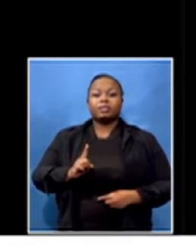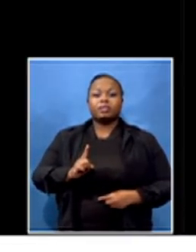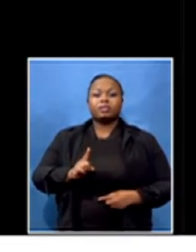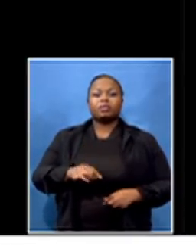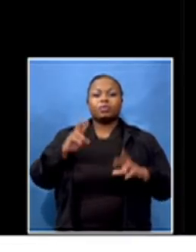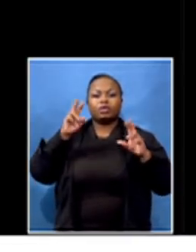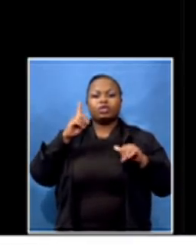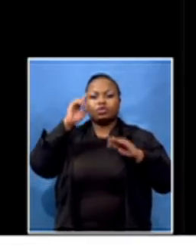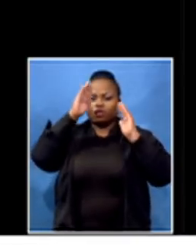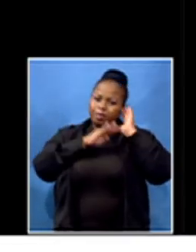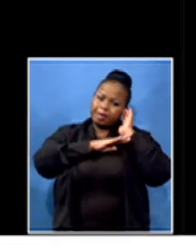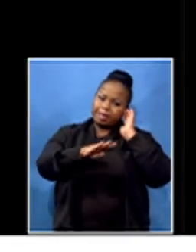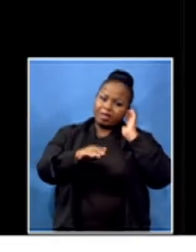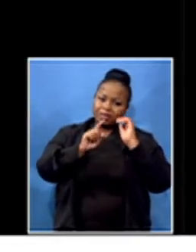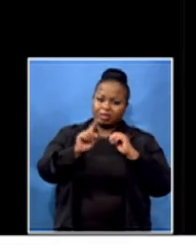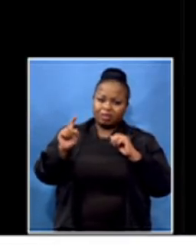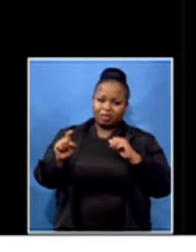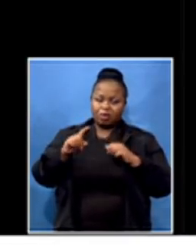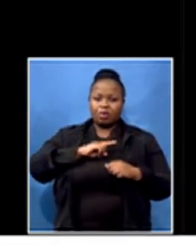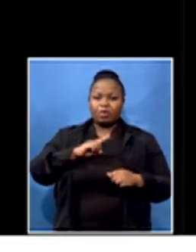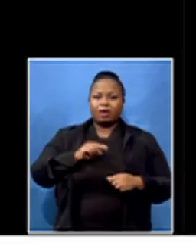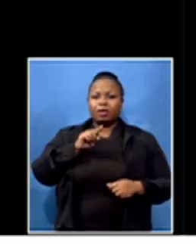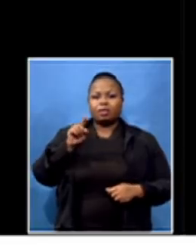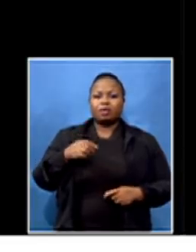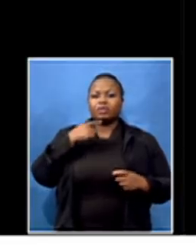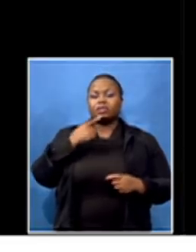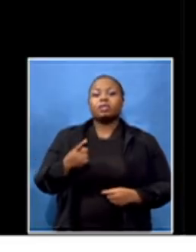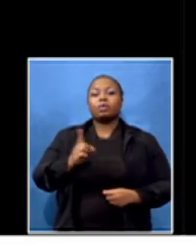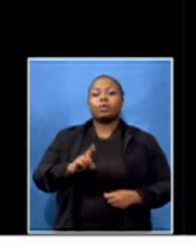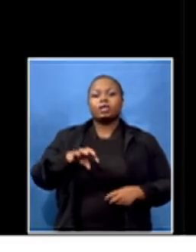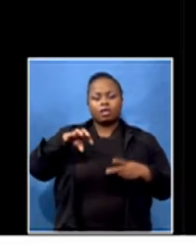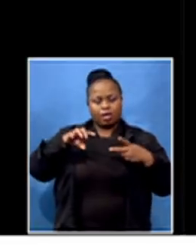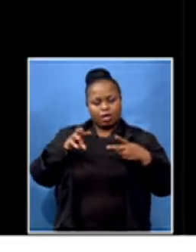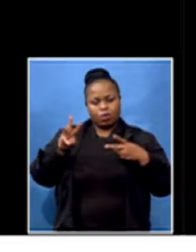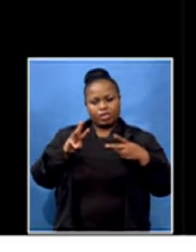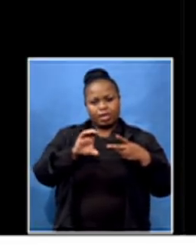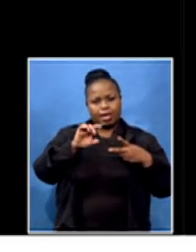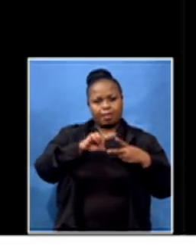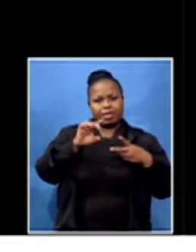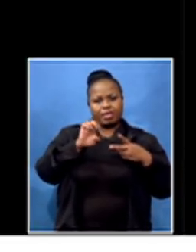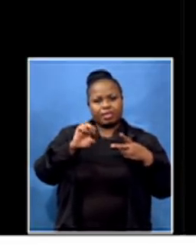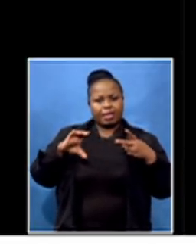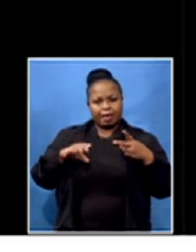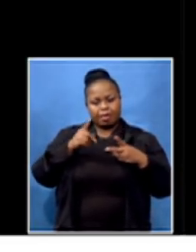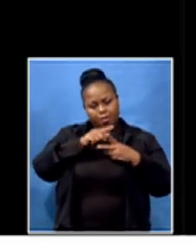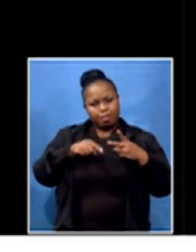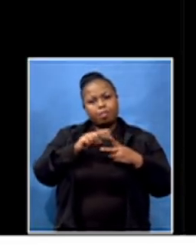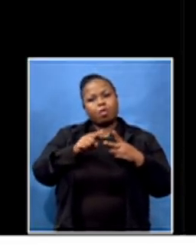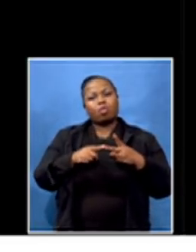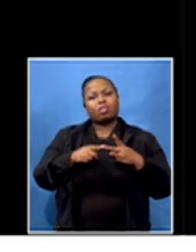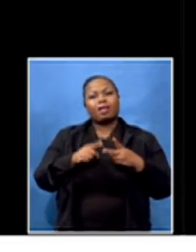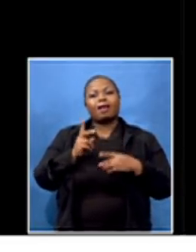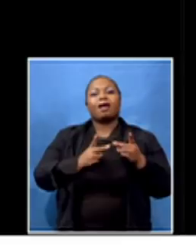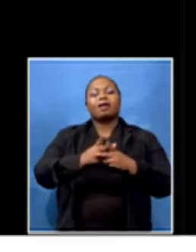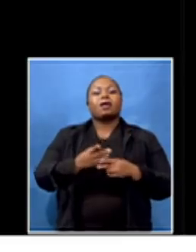beds. There's also indicated that the two provinces, again, they are having a very high